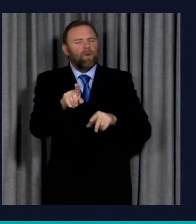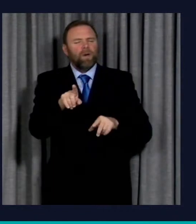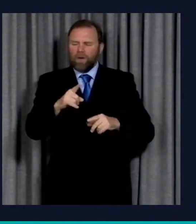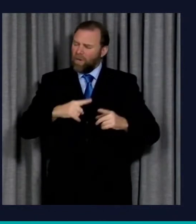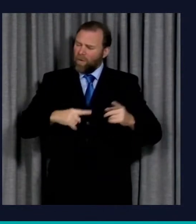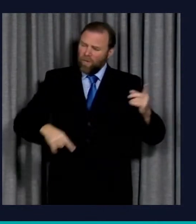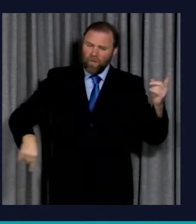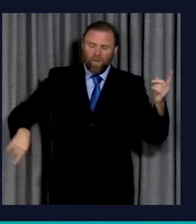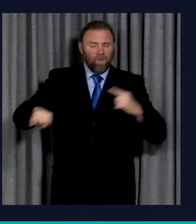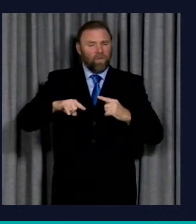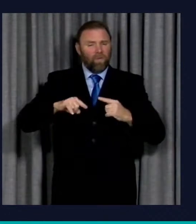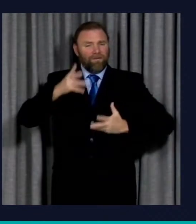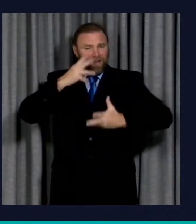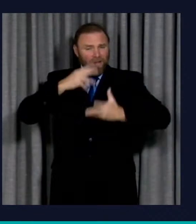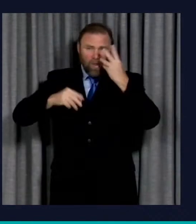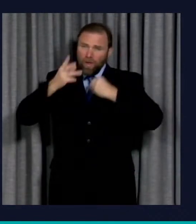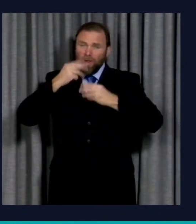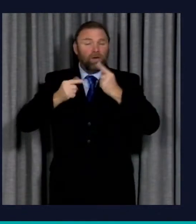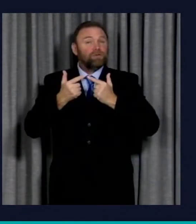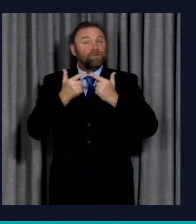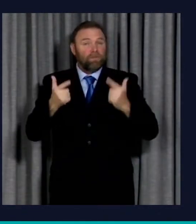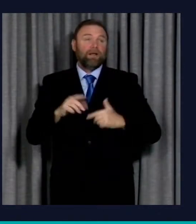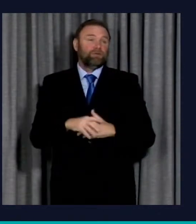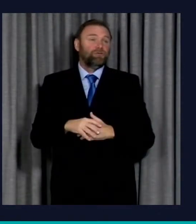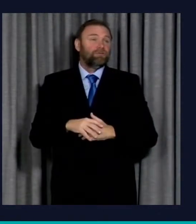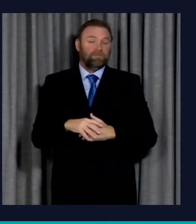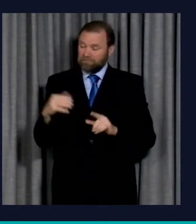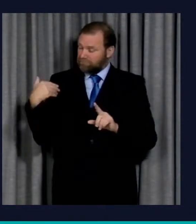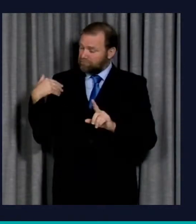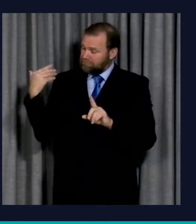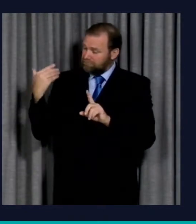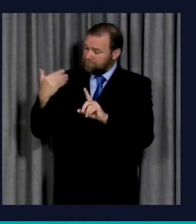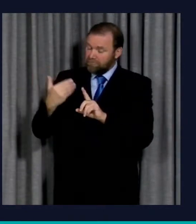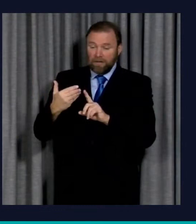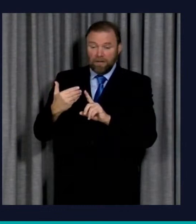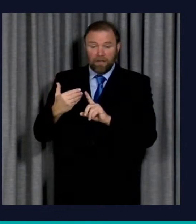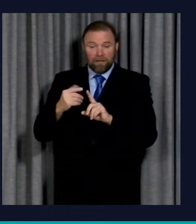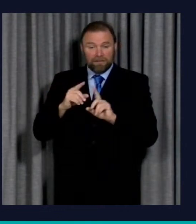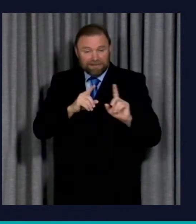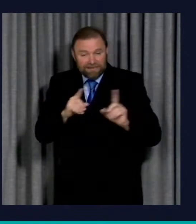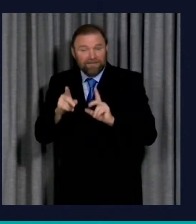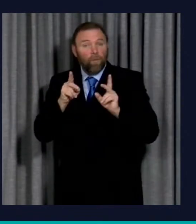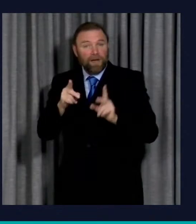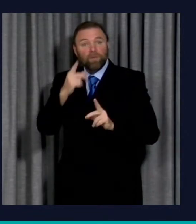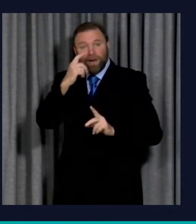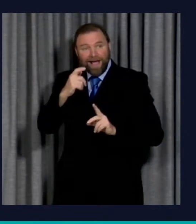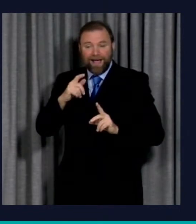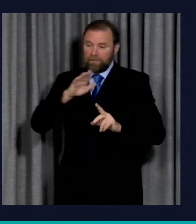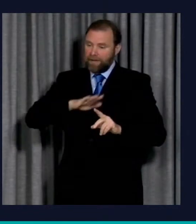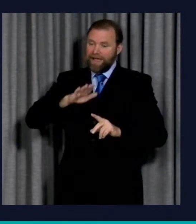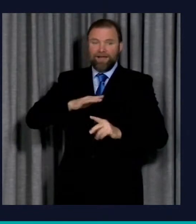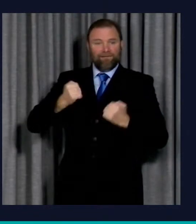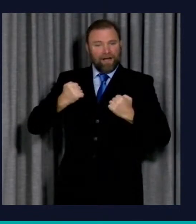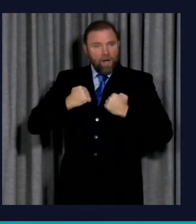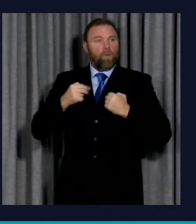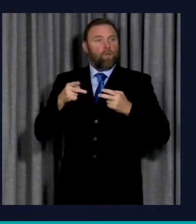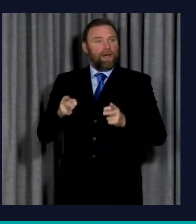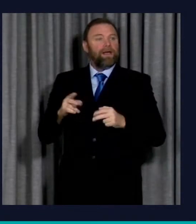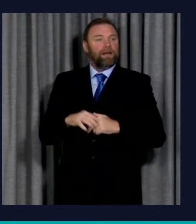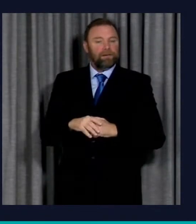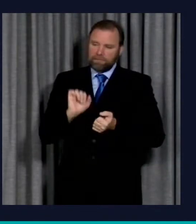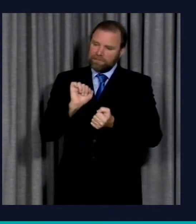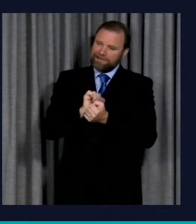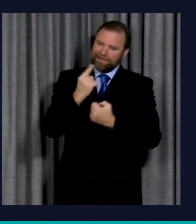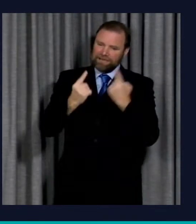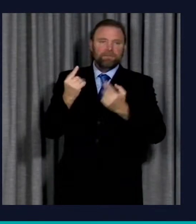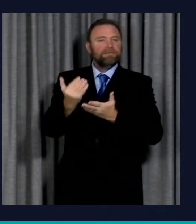learnt so much over the months about the ways in which we can act in our own lives to keep one another